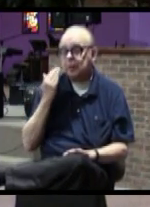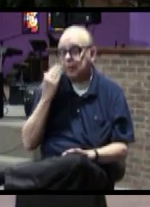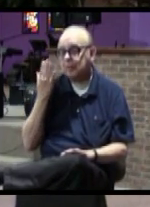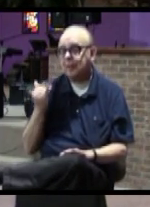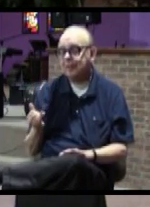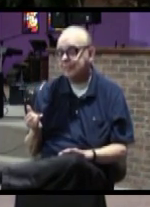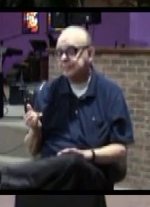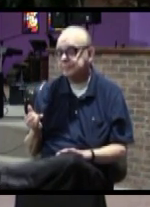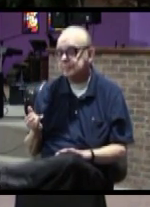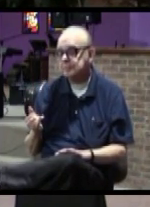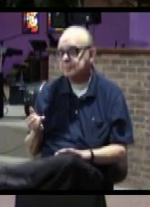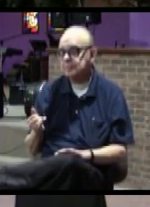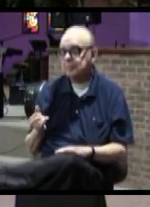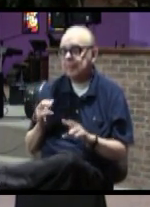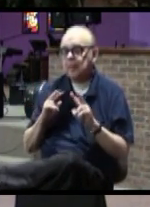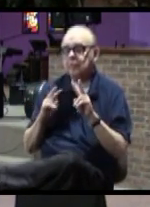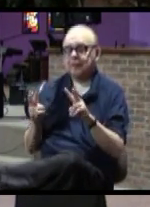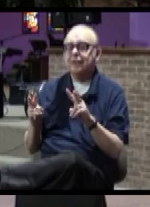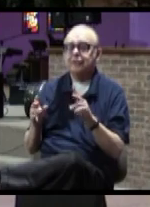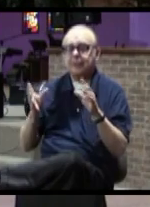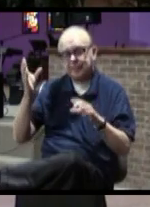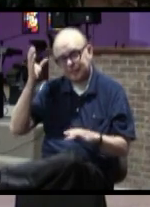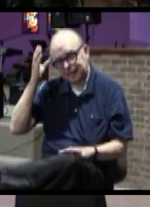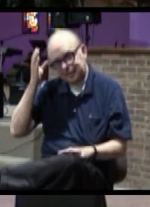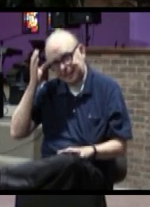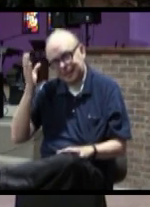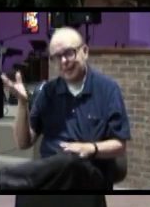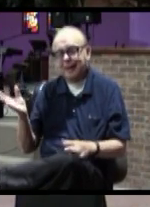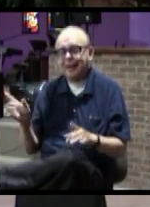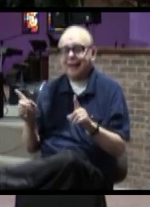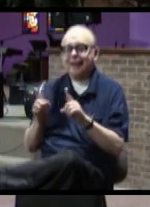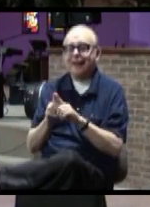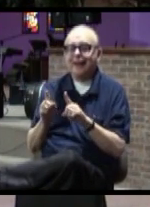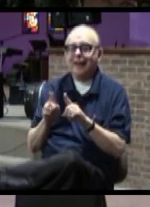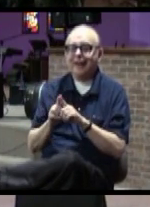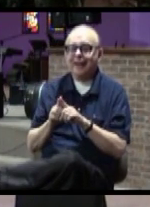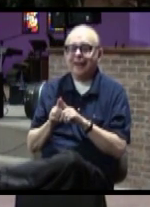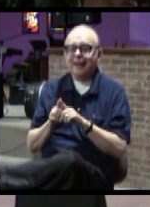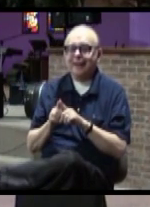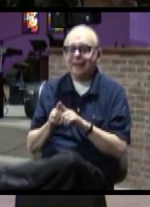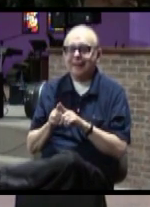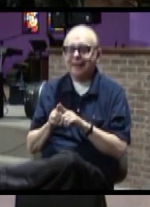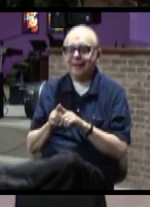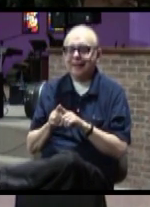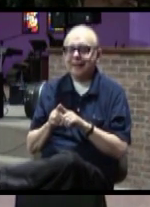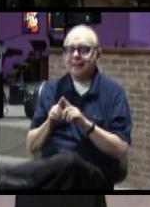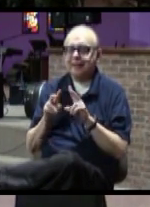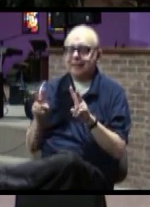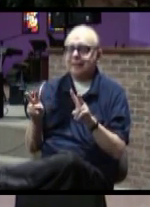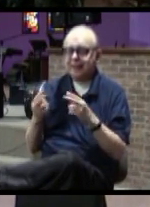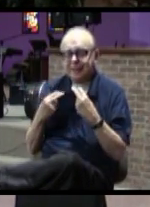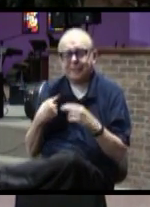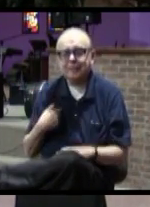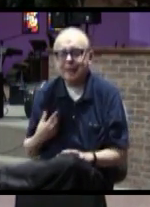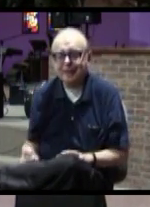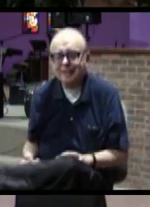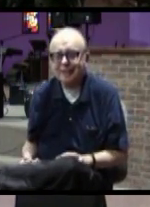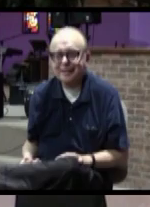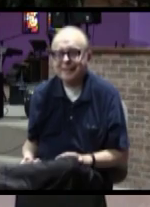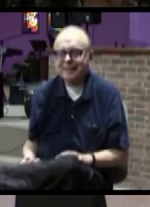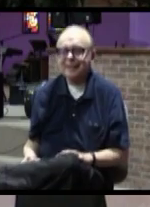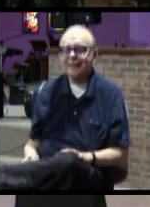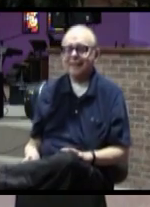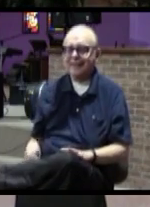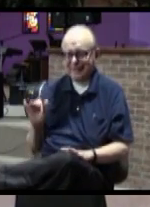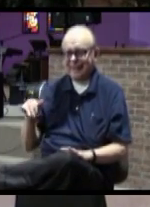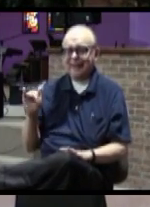Because, you want to know why? Because when I see that deer in the headlight look, it's like, did he just say that?